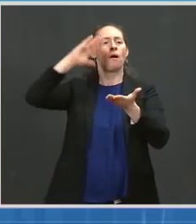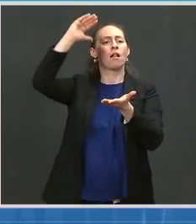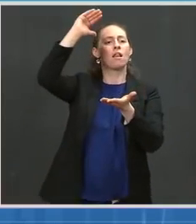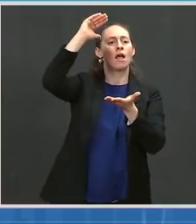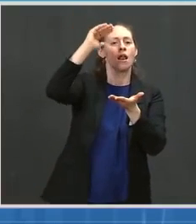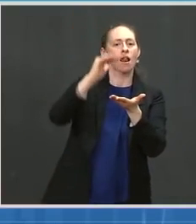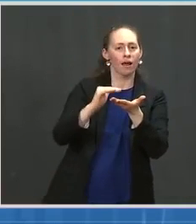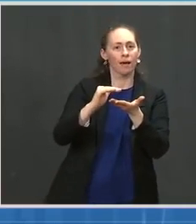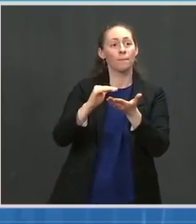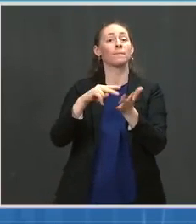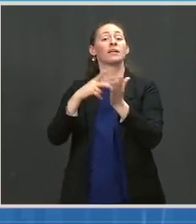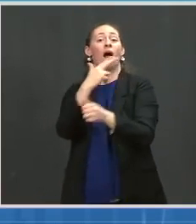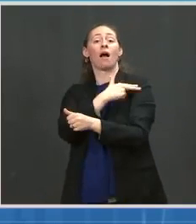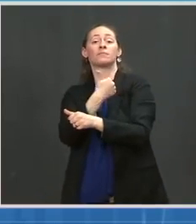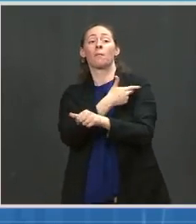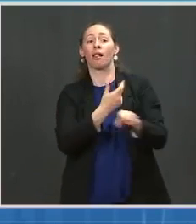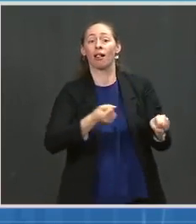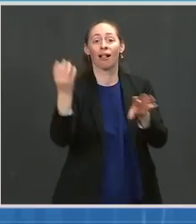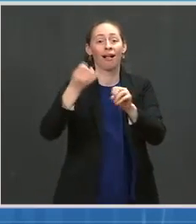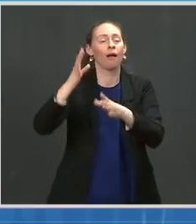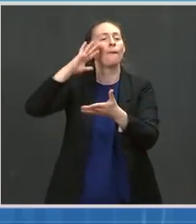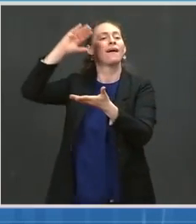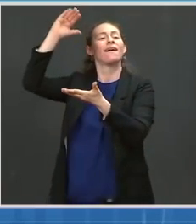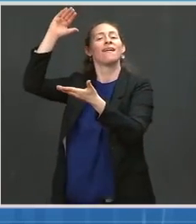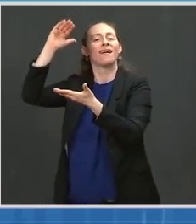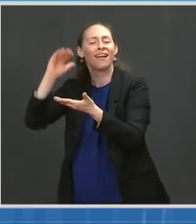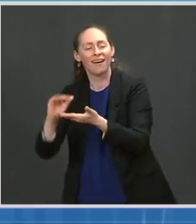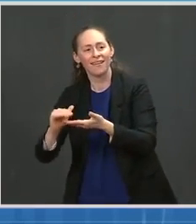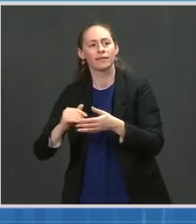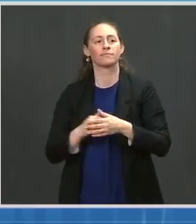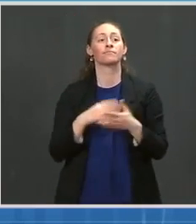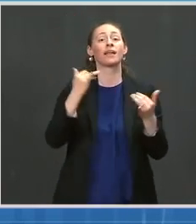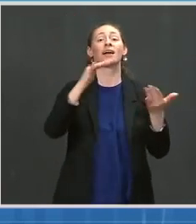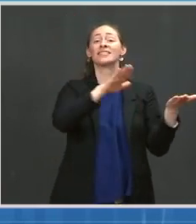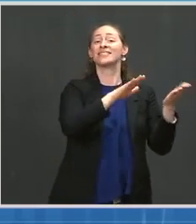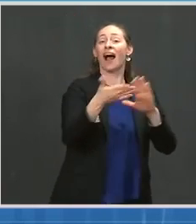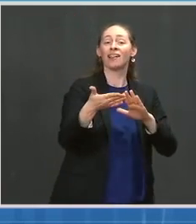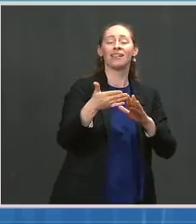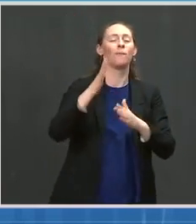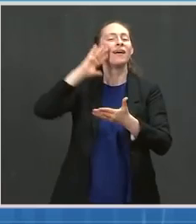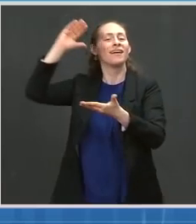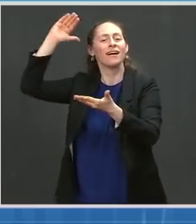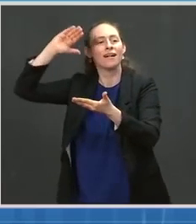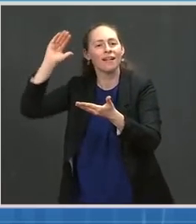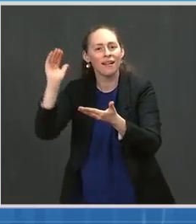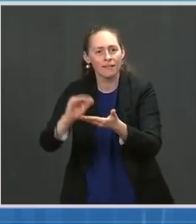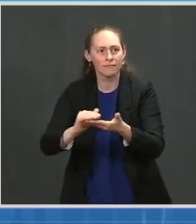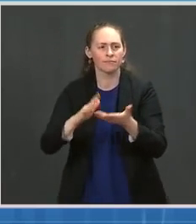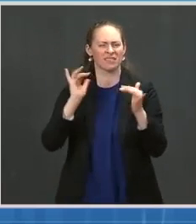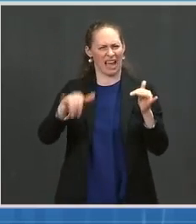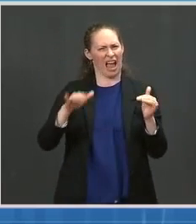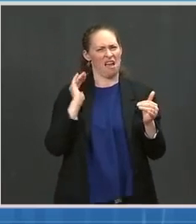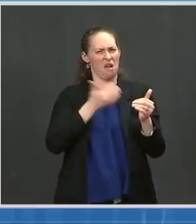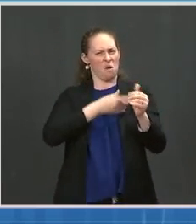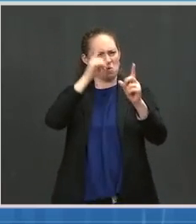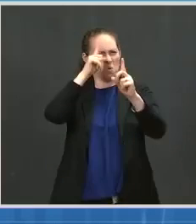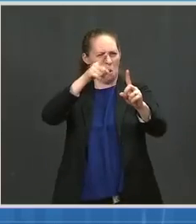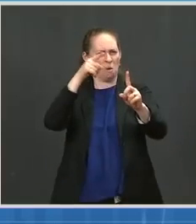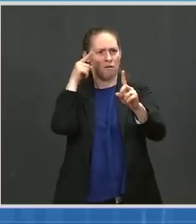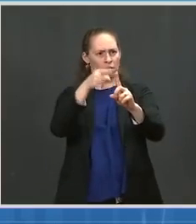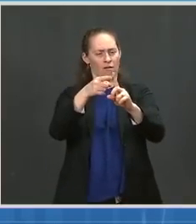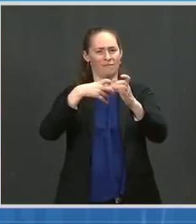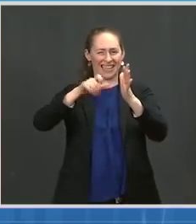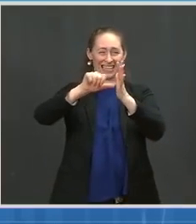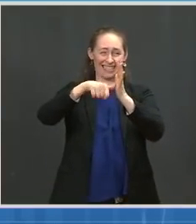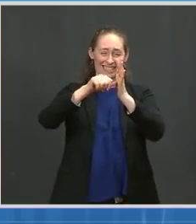hospitalizations, which will inevitably be followed by diminution in deaths. That's what we're striving for. And the important thing we keep emphasizing is